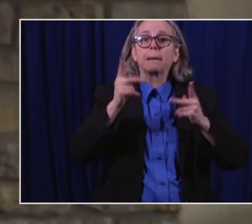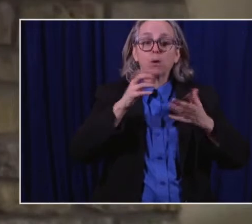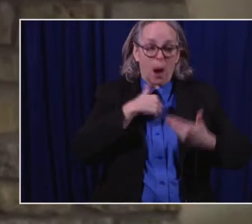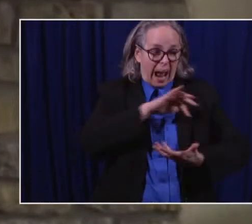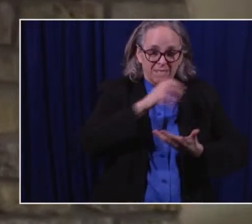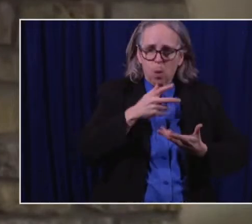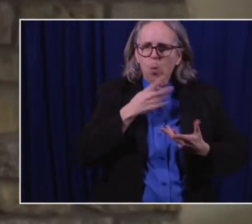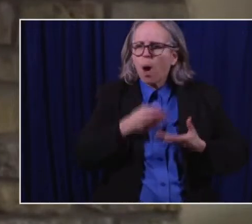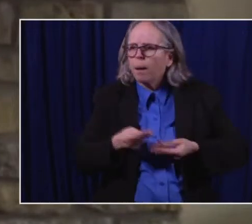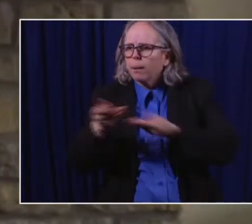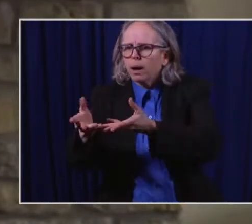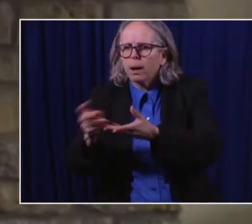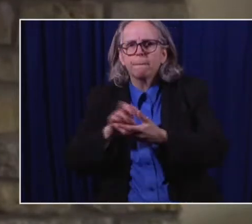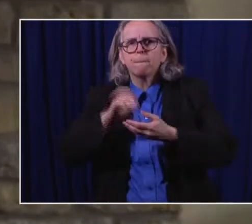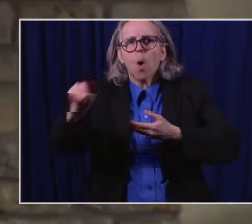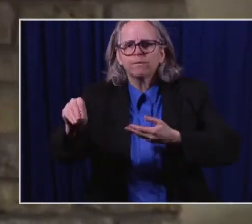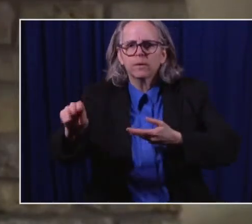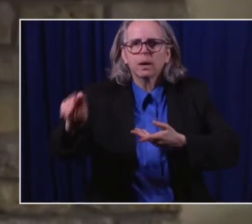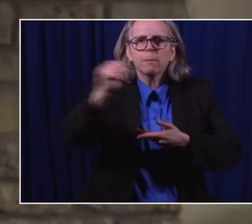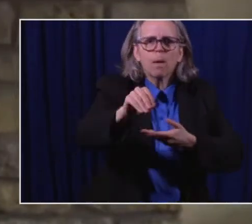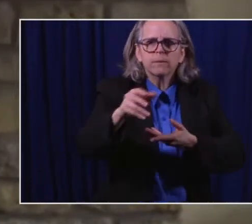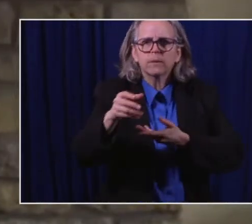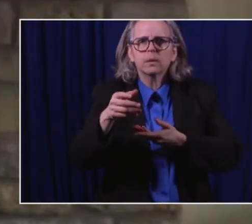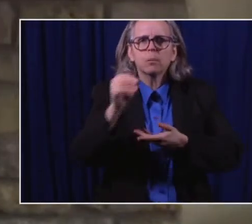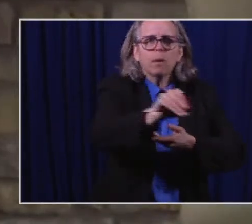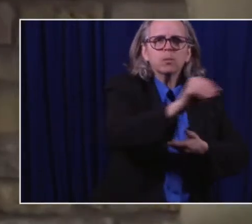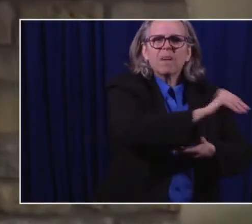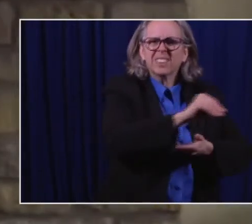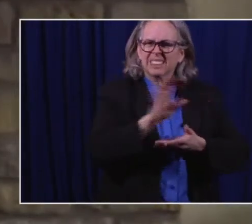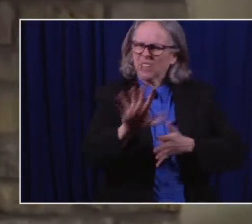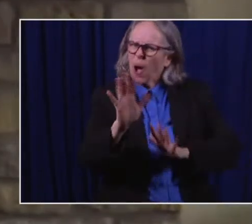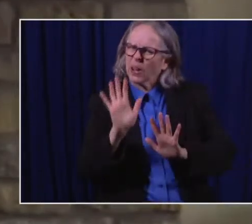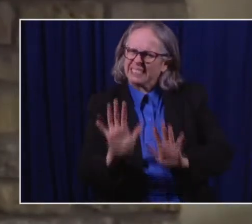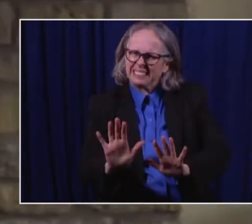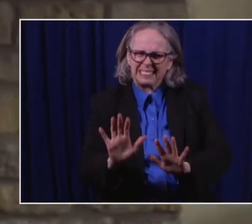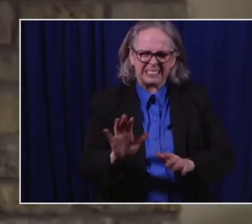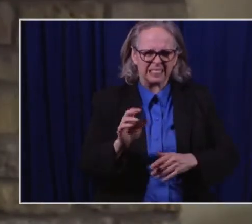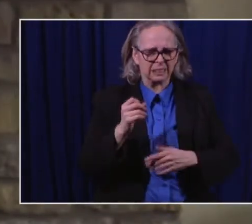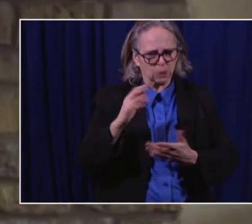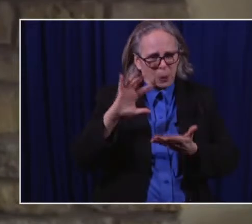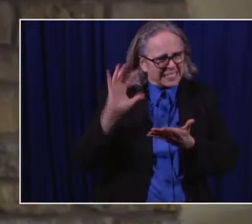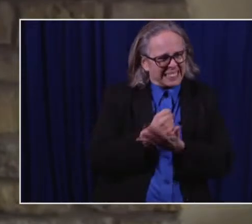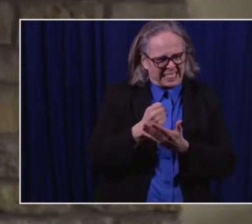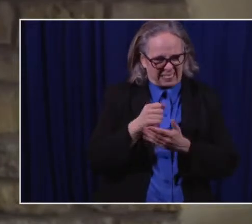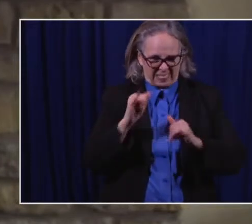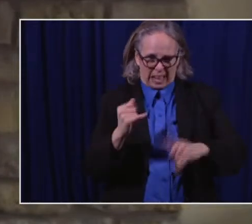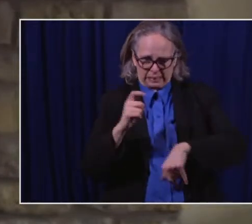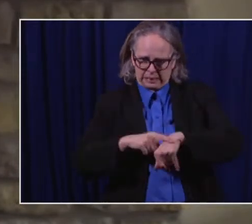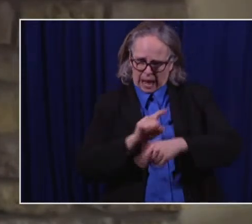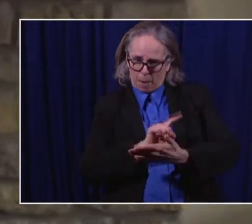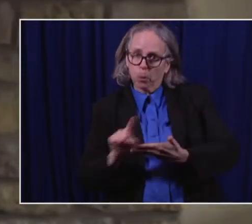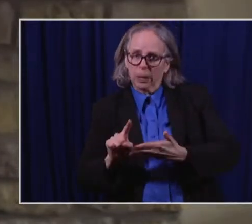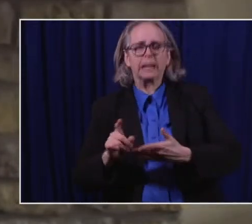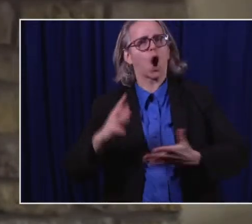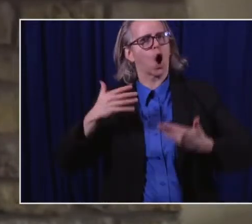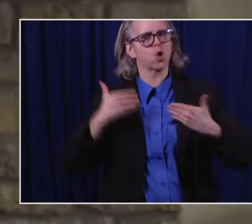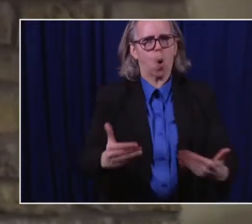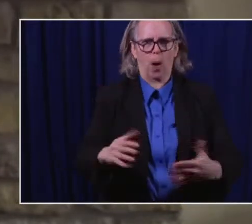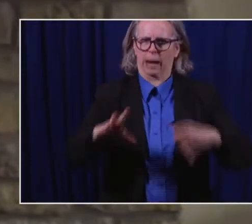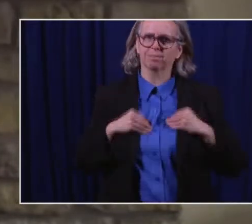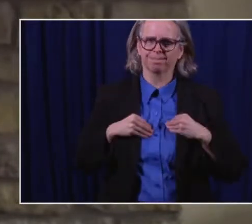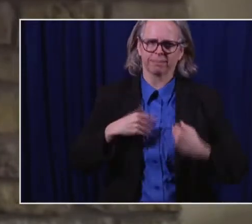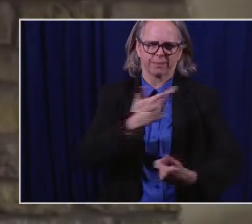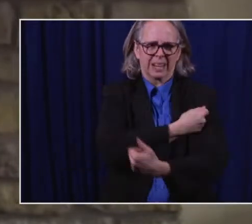to, you know, for them to get it during that window. But we have calculated based upon data that we've received